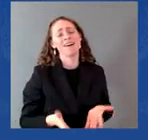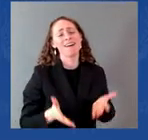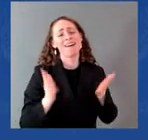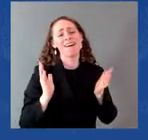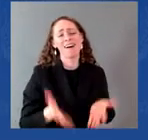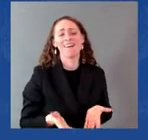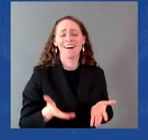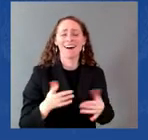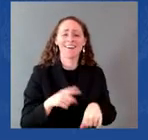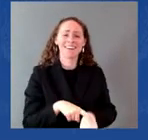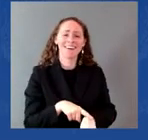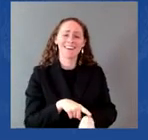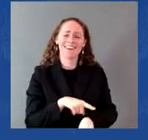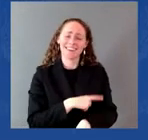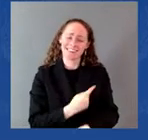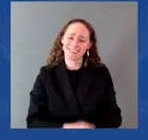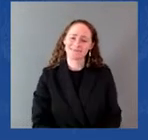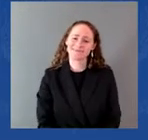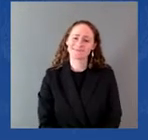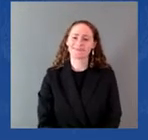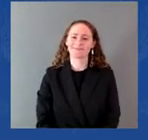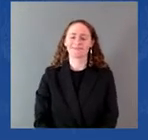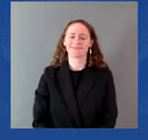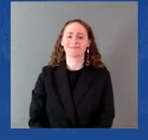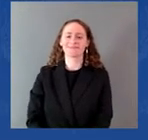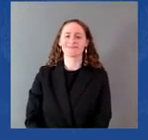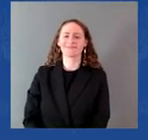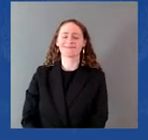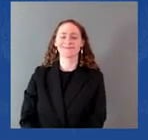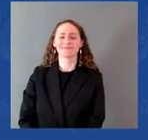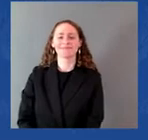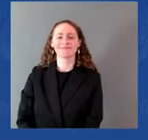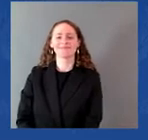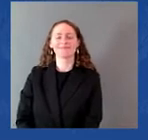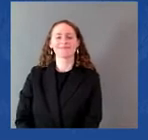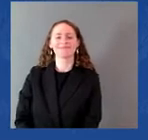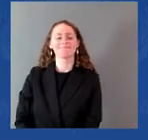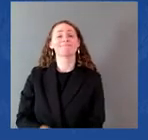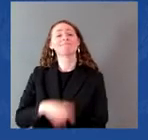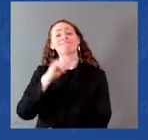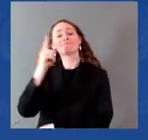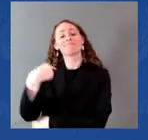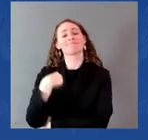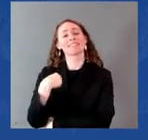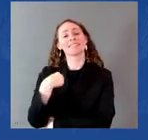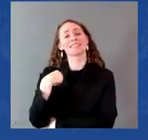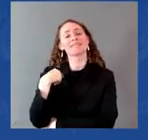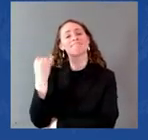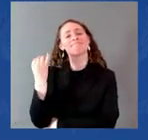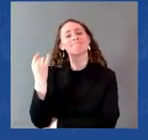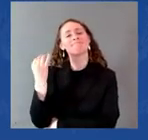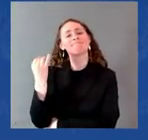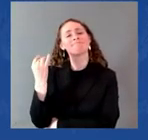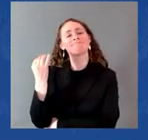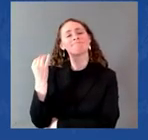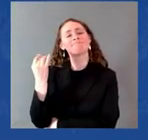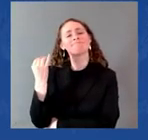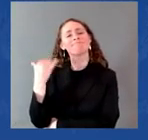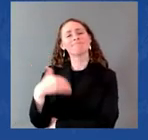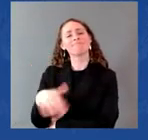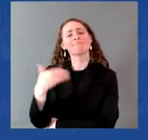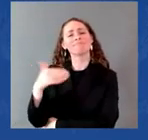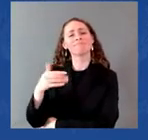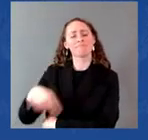for me and for millions of visitors. When you walk into the Sistine Chapel, as you all probably have, and look up at the heavens, and you